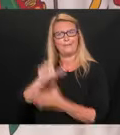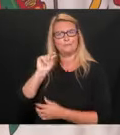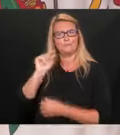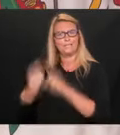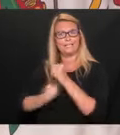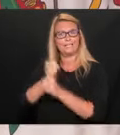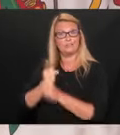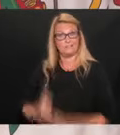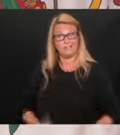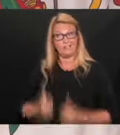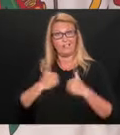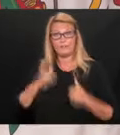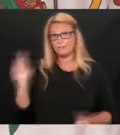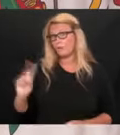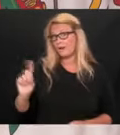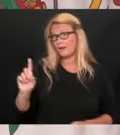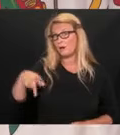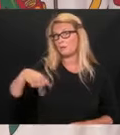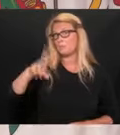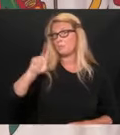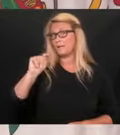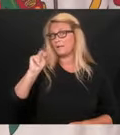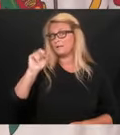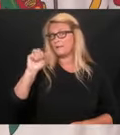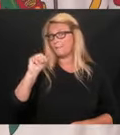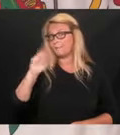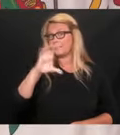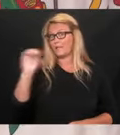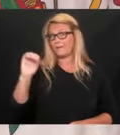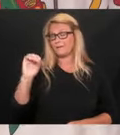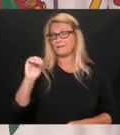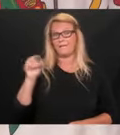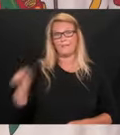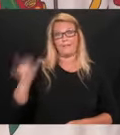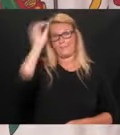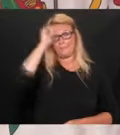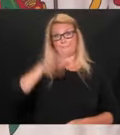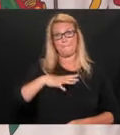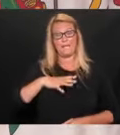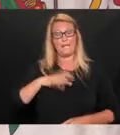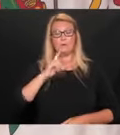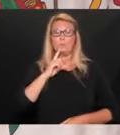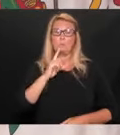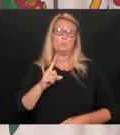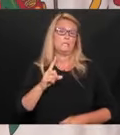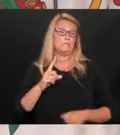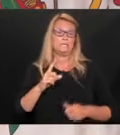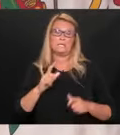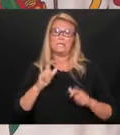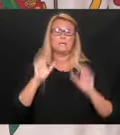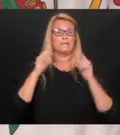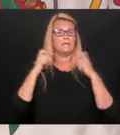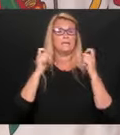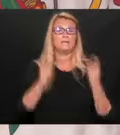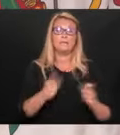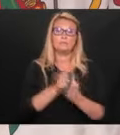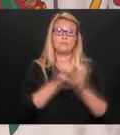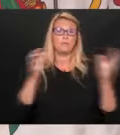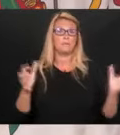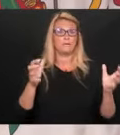County resident, and a man that has given so much to West Virginia. So I ask all of you